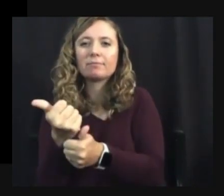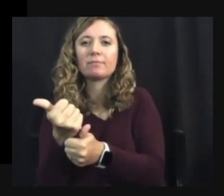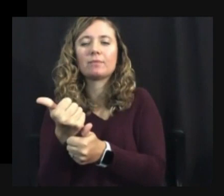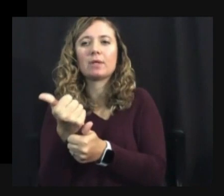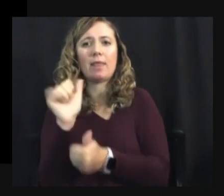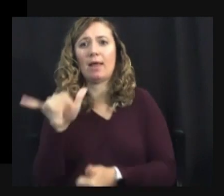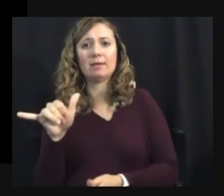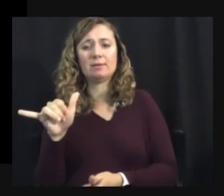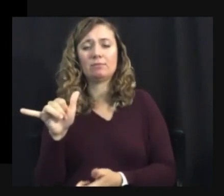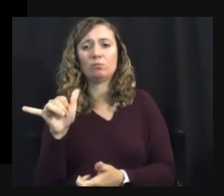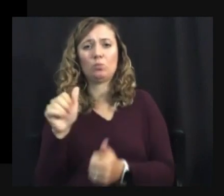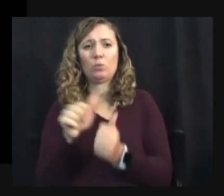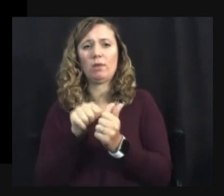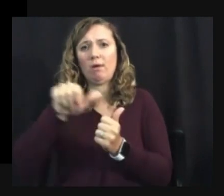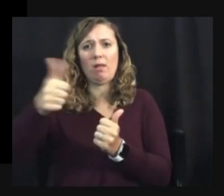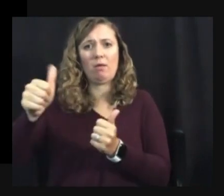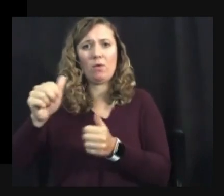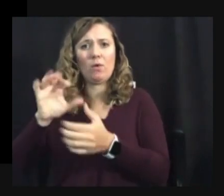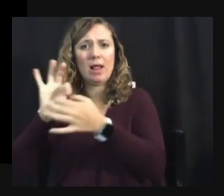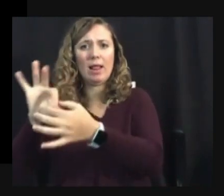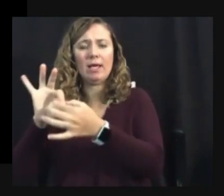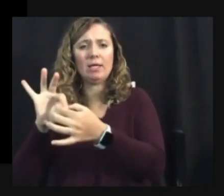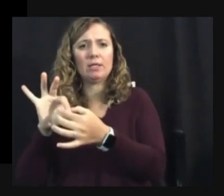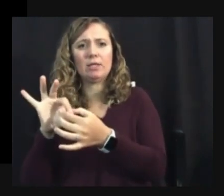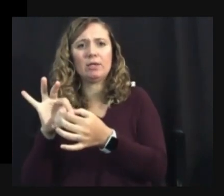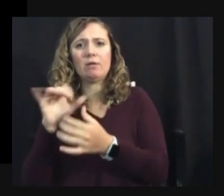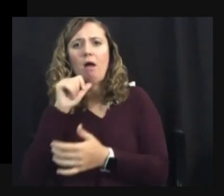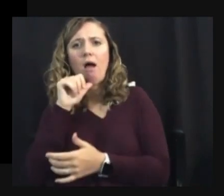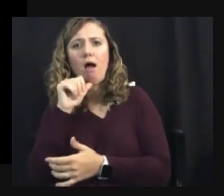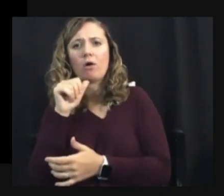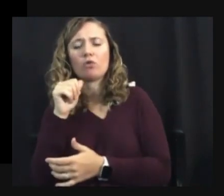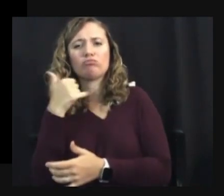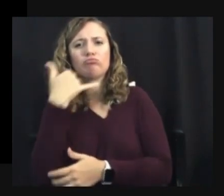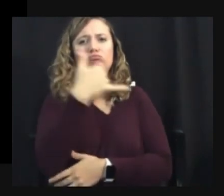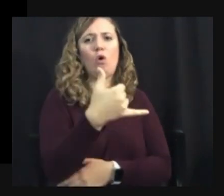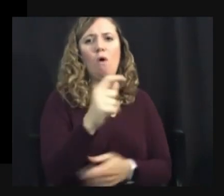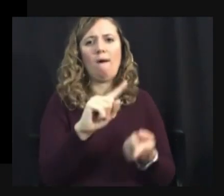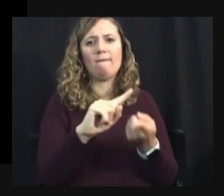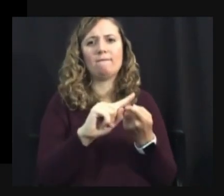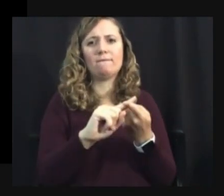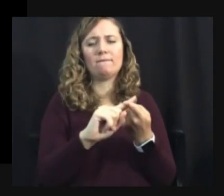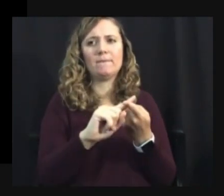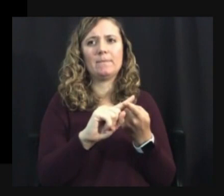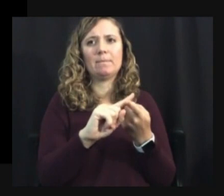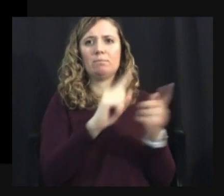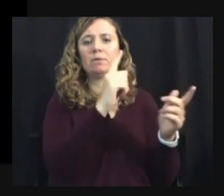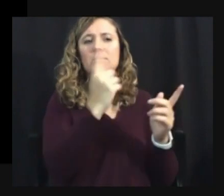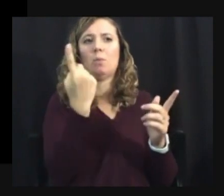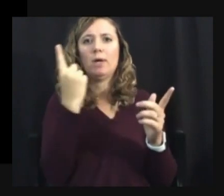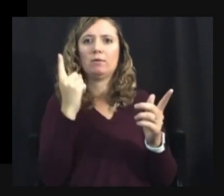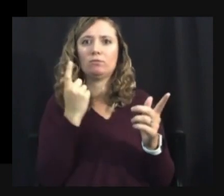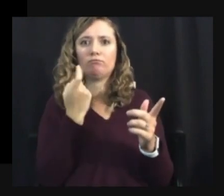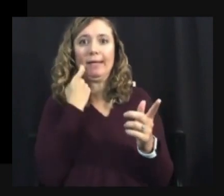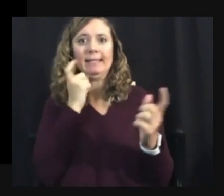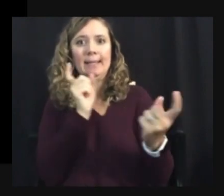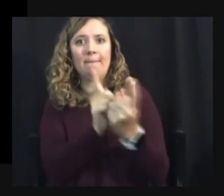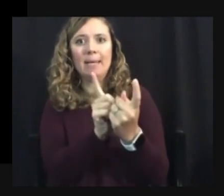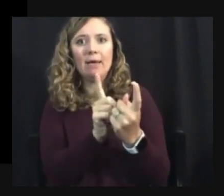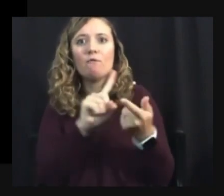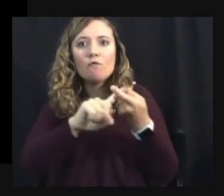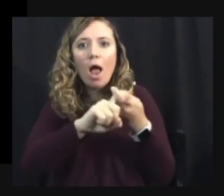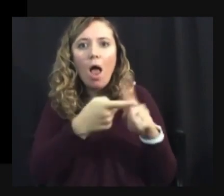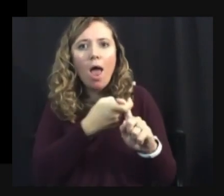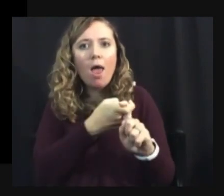right? So you wouldn't call a friend, like somebody you meet, just a friend right away, but you want to invest